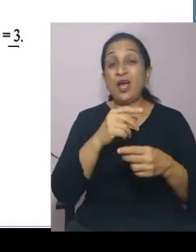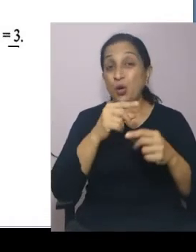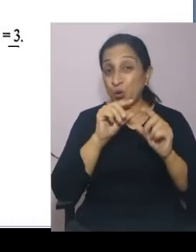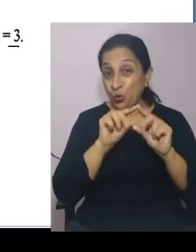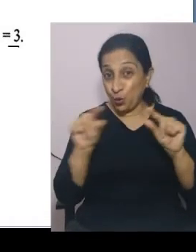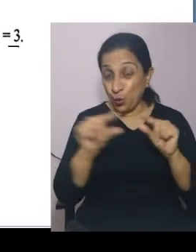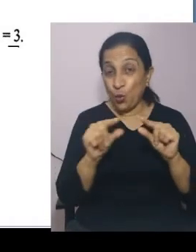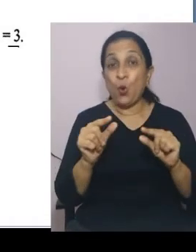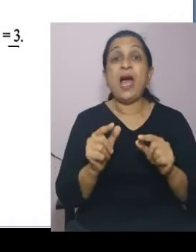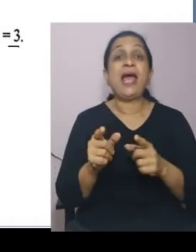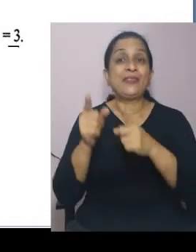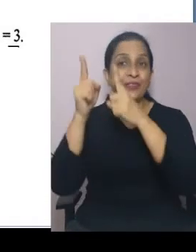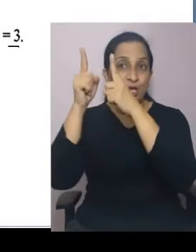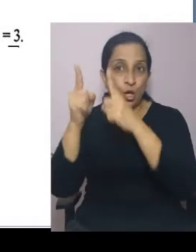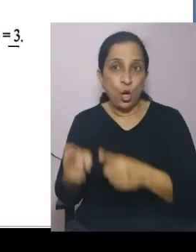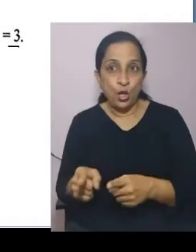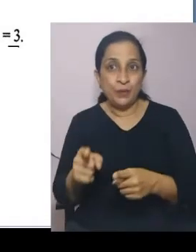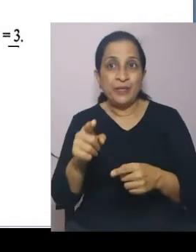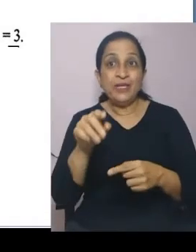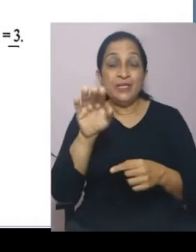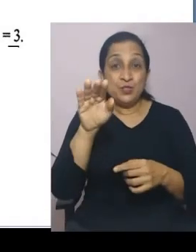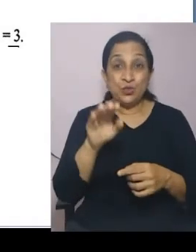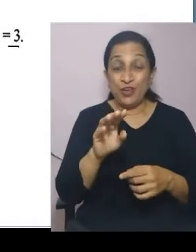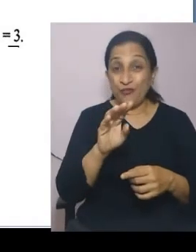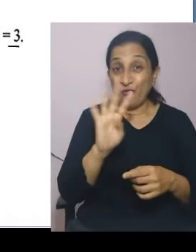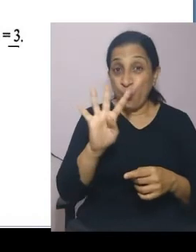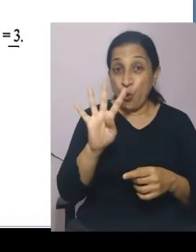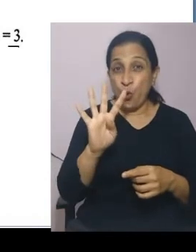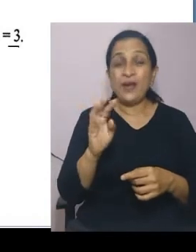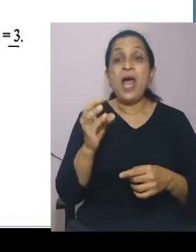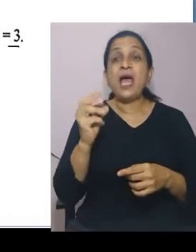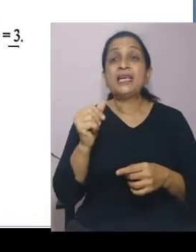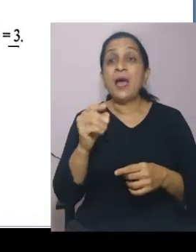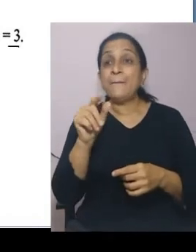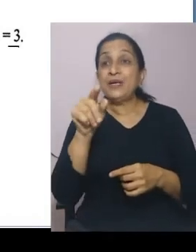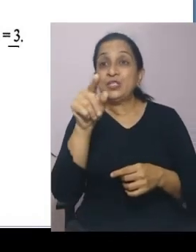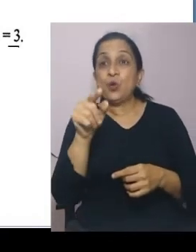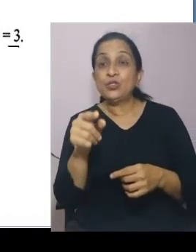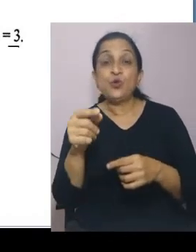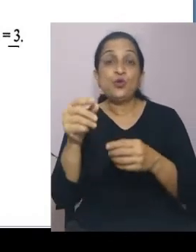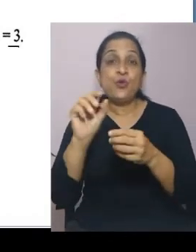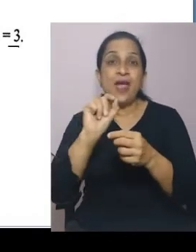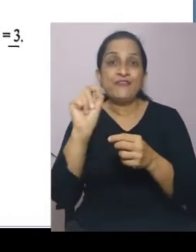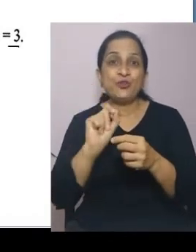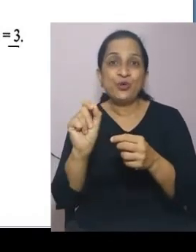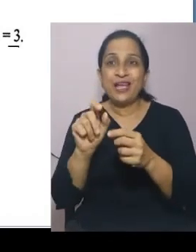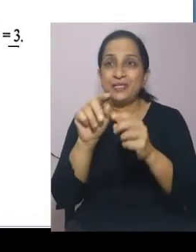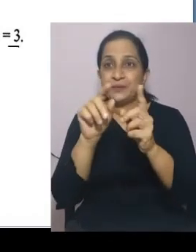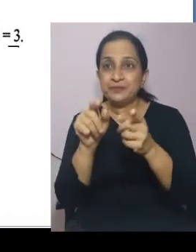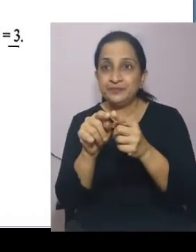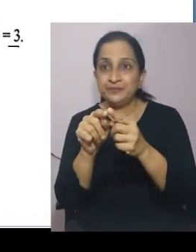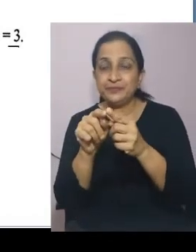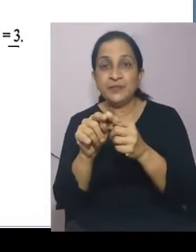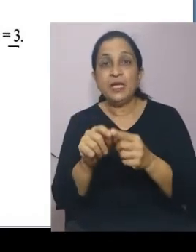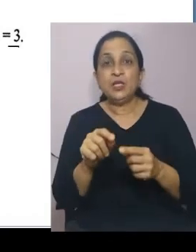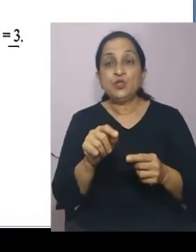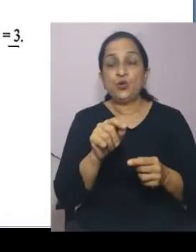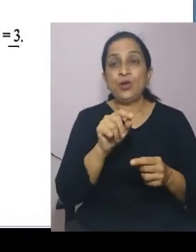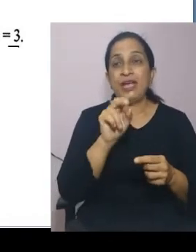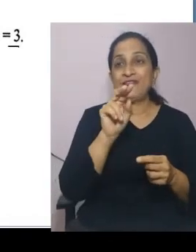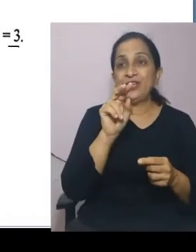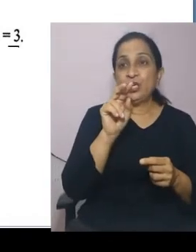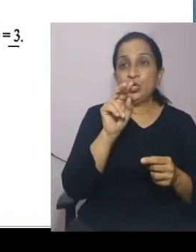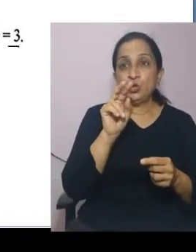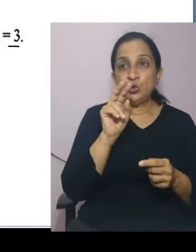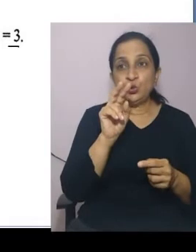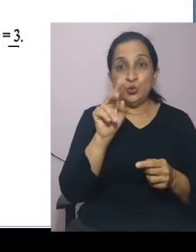this column will leave. What is left is these 4 elements here. So 0 into 3 is 0. 2 into minus 1 is minus 2.